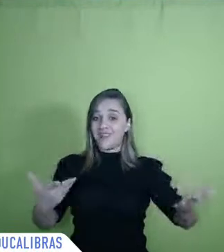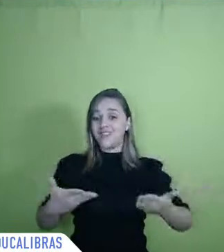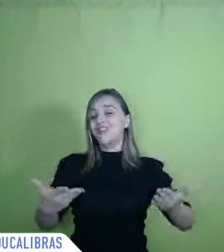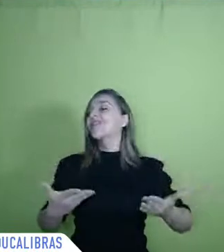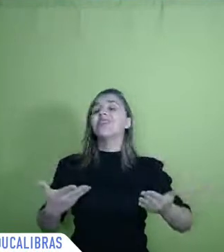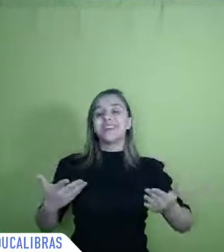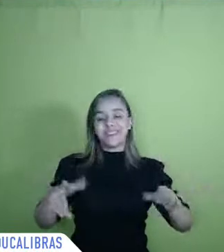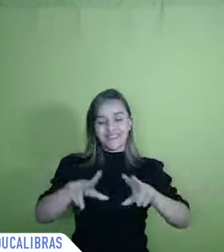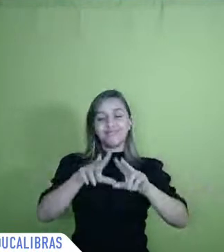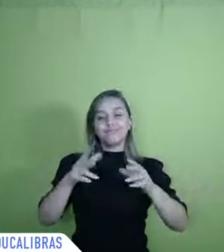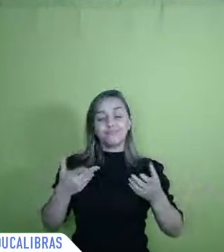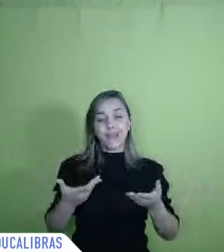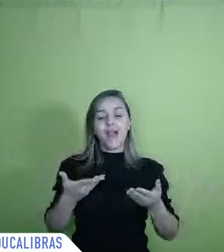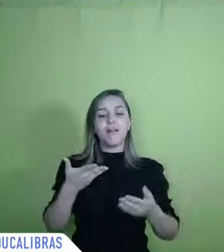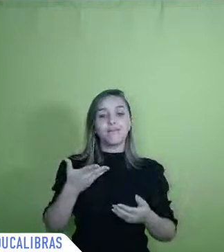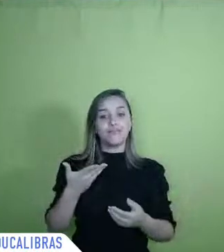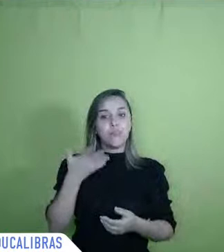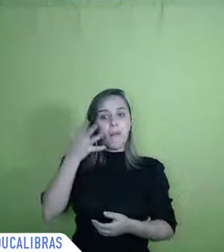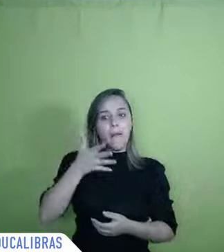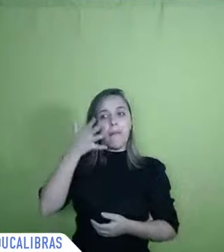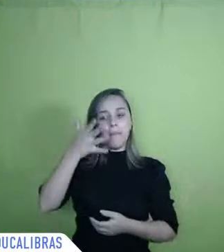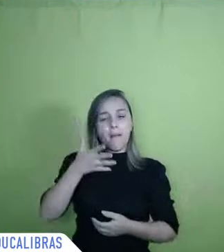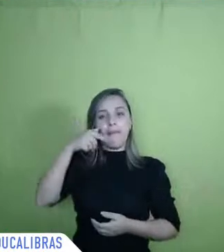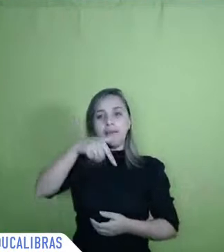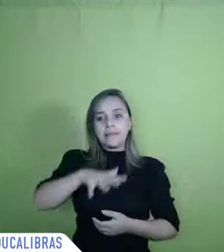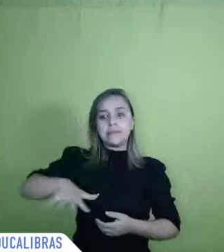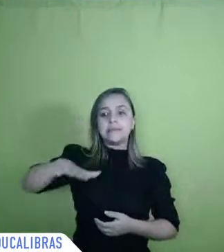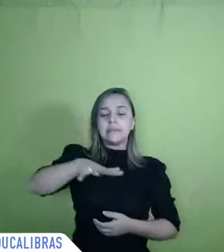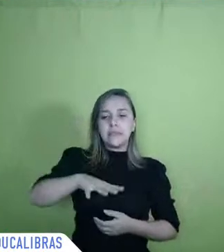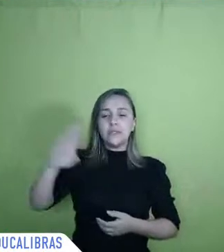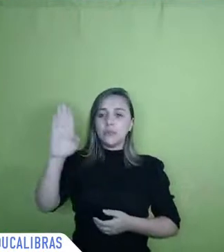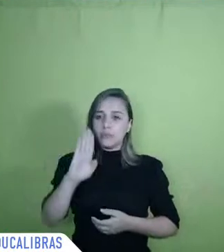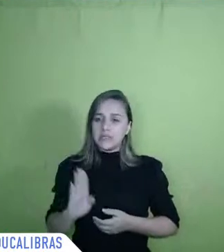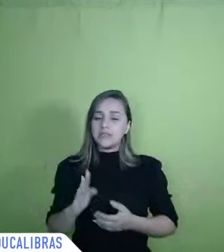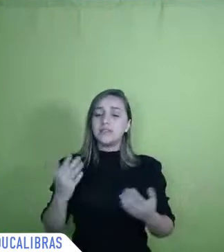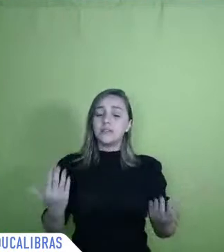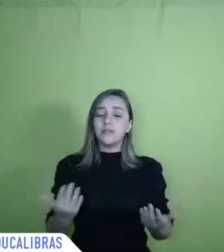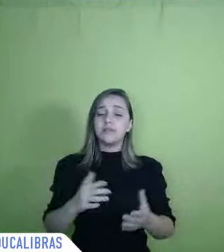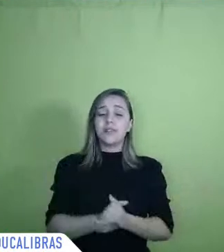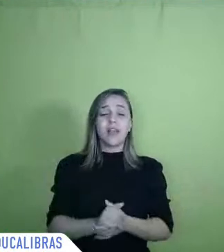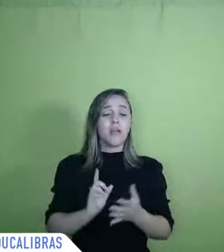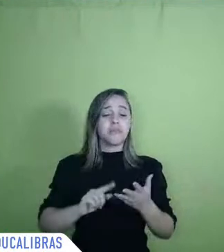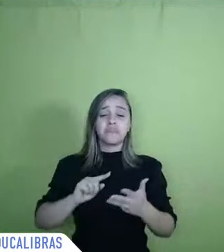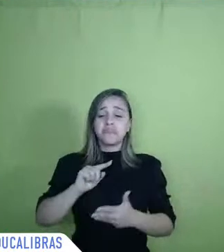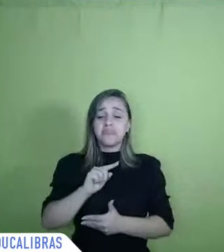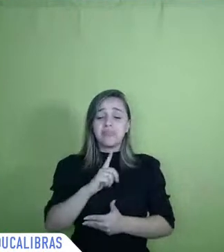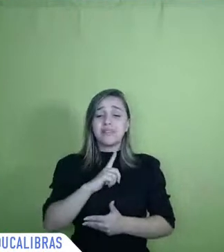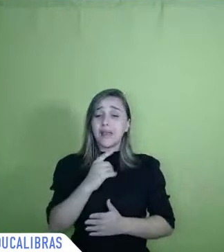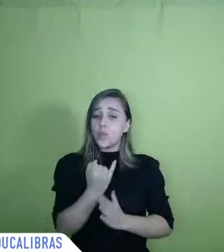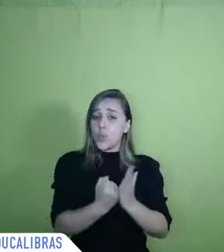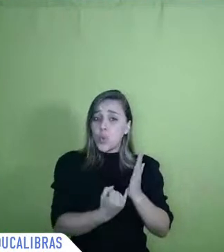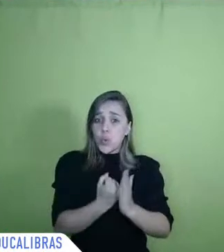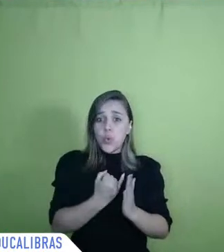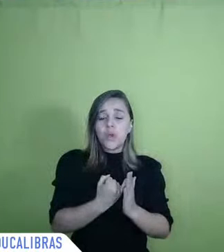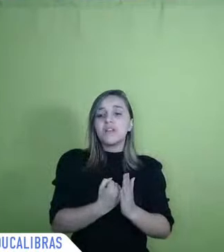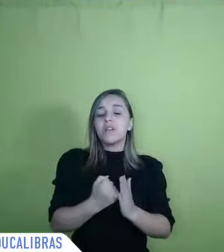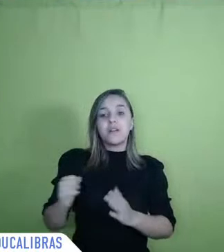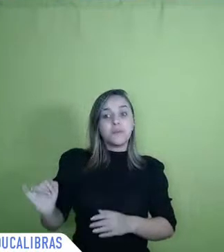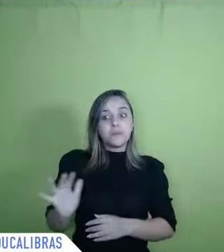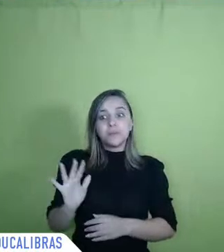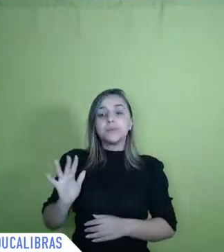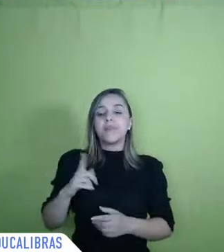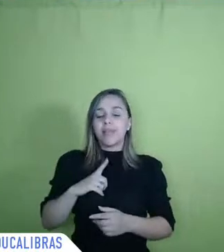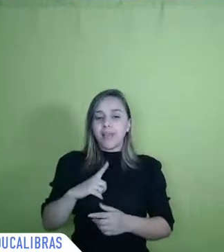there's also the risk of inflation. This is another debate that is always in Brazil, even though not that much in the